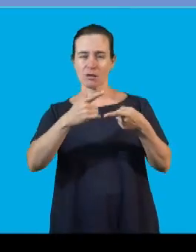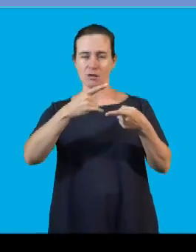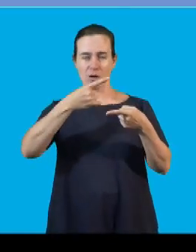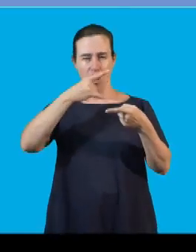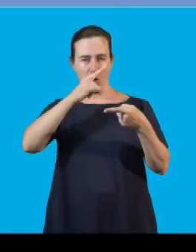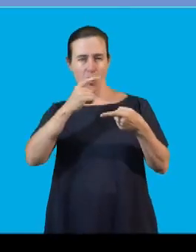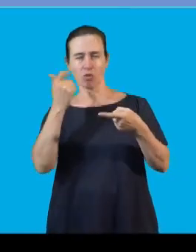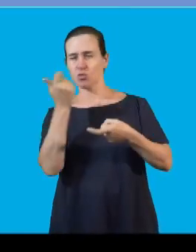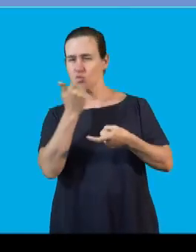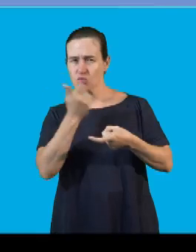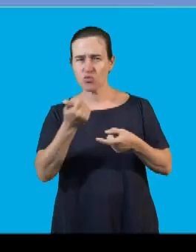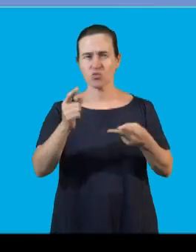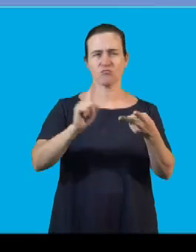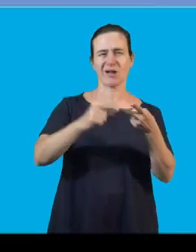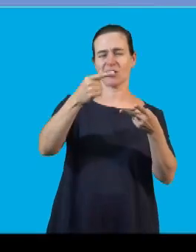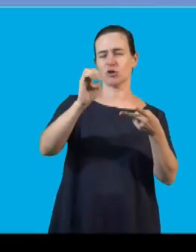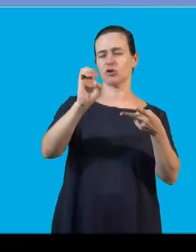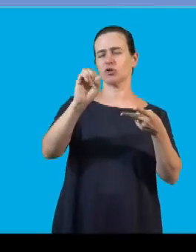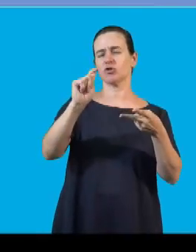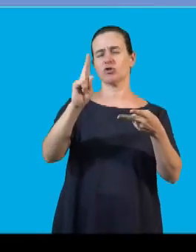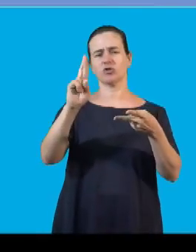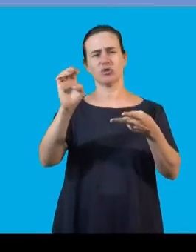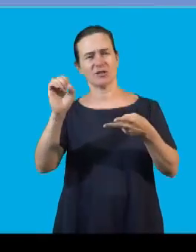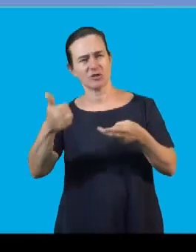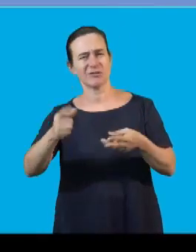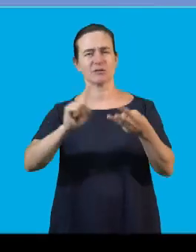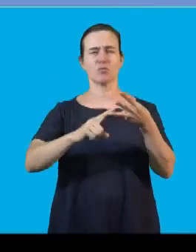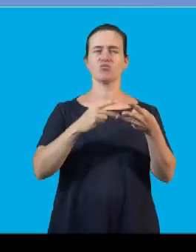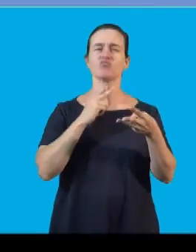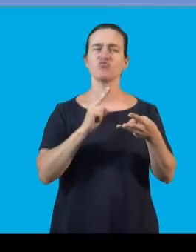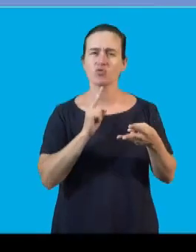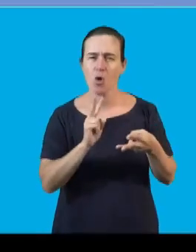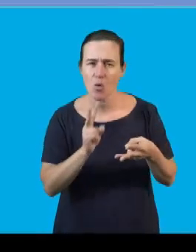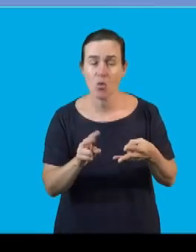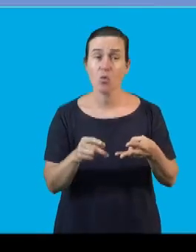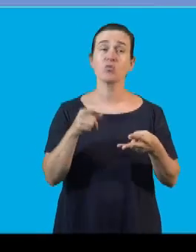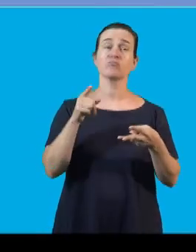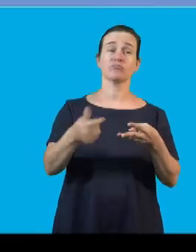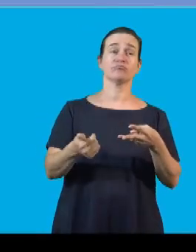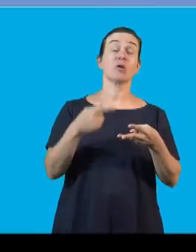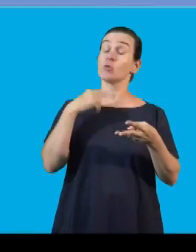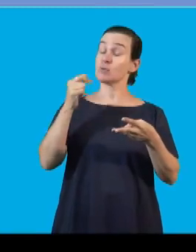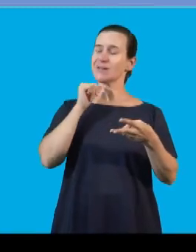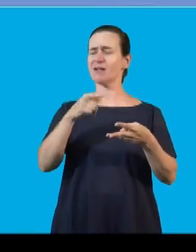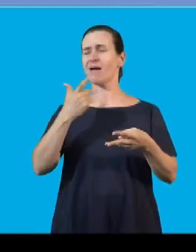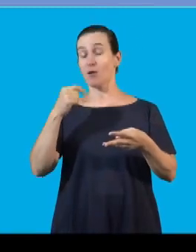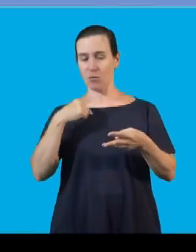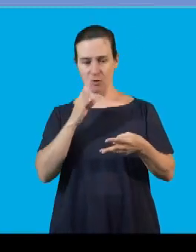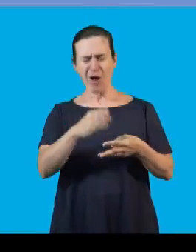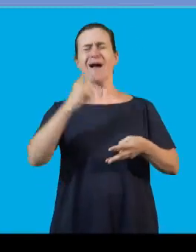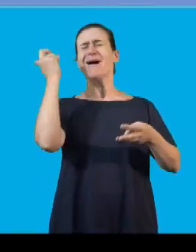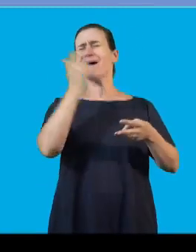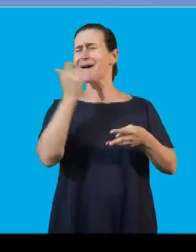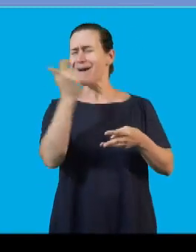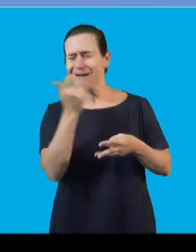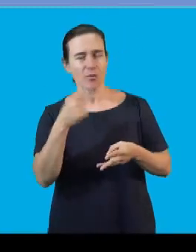cartoon humor as well as gestures and tone. And remember, we said it's not going to be ha-ha funny, the humor. It's going to be irony